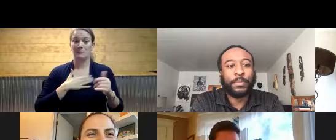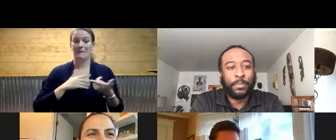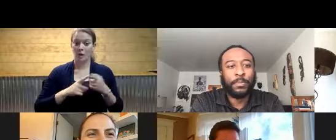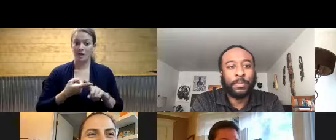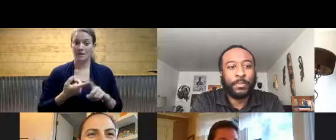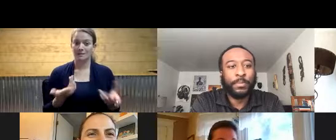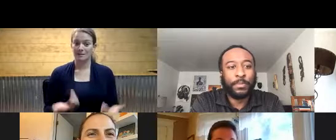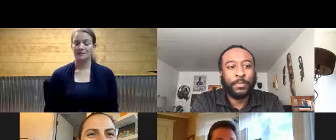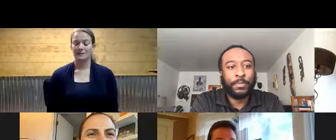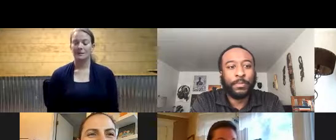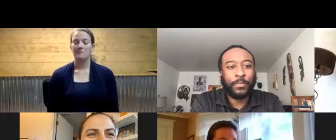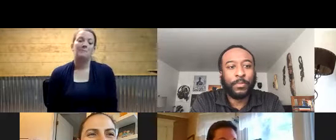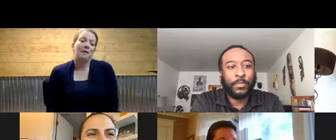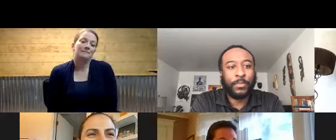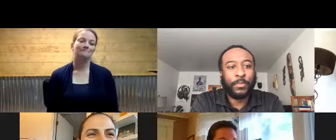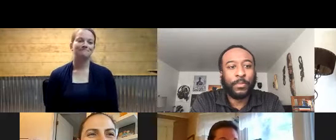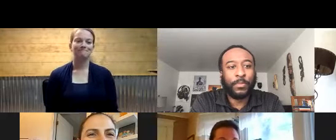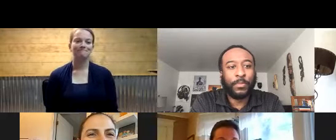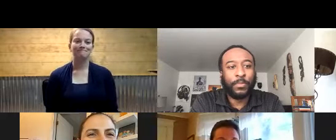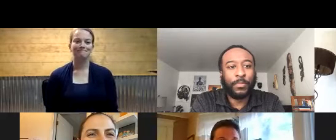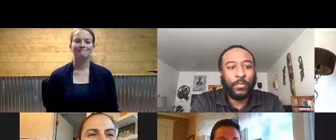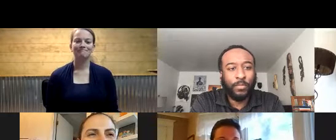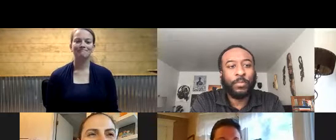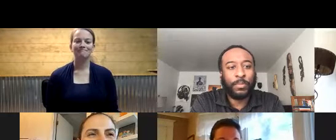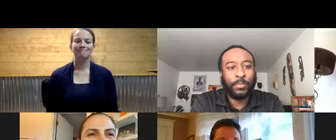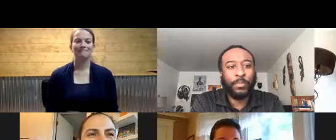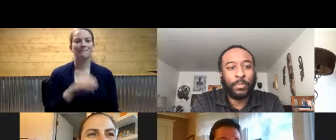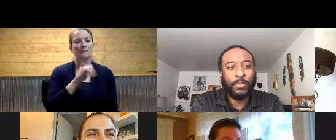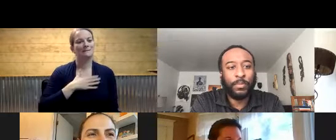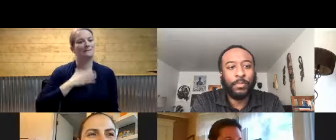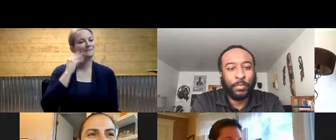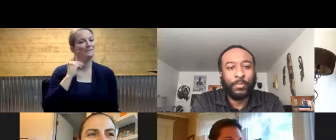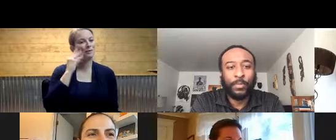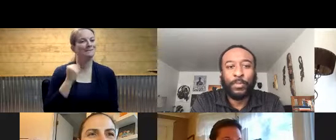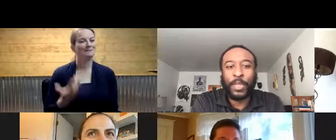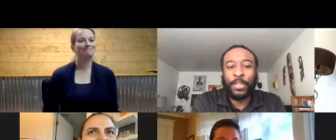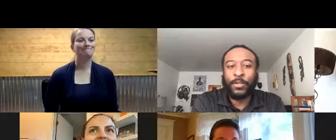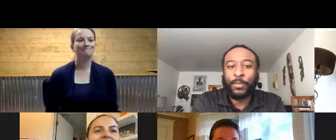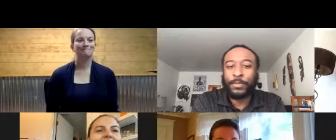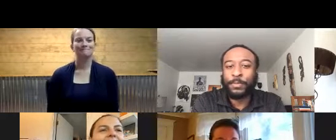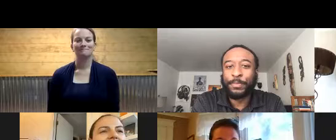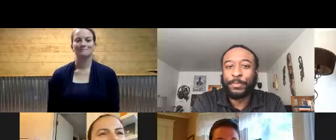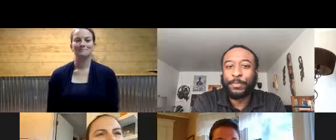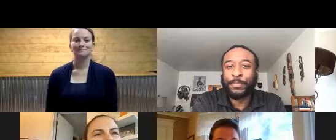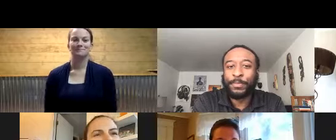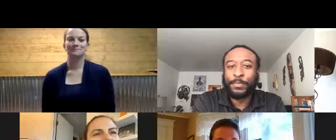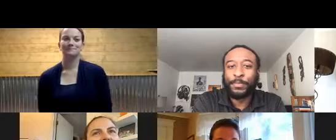So but yeah, so pretty much my experience. Yeah. Thank you.